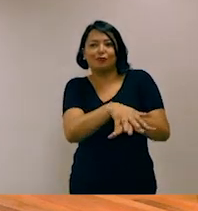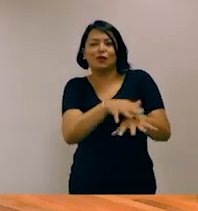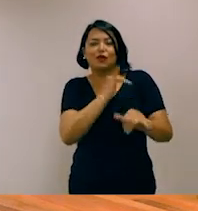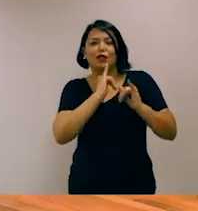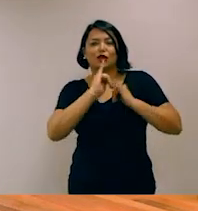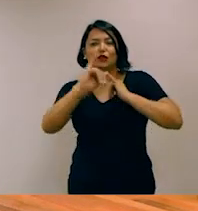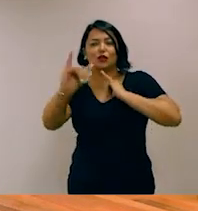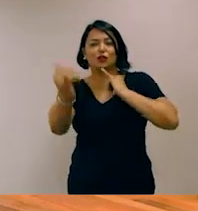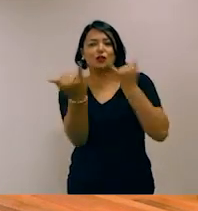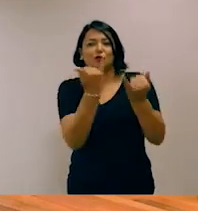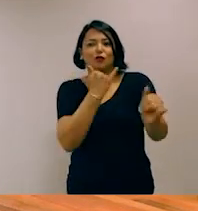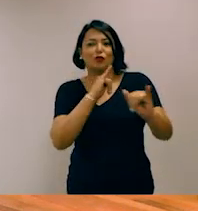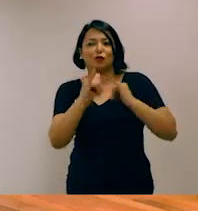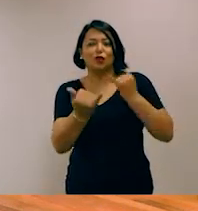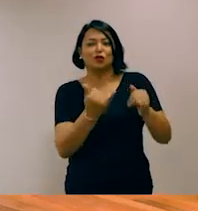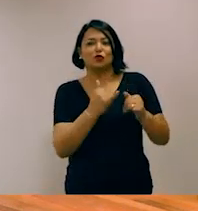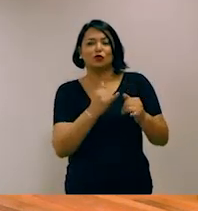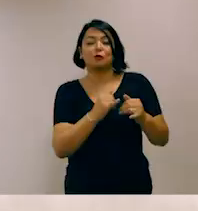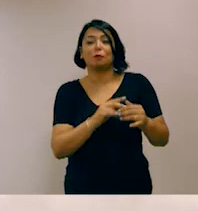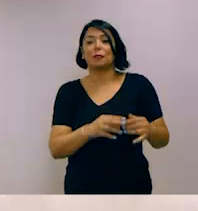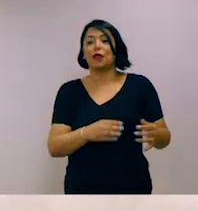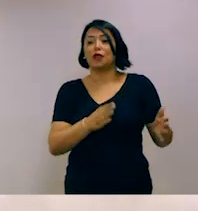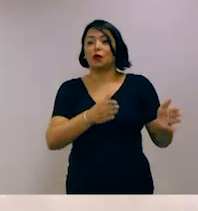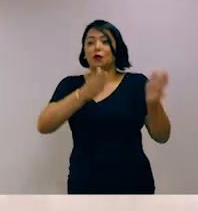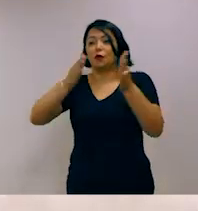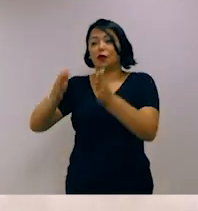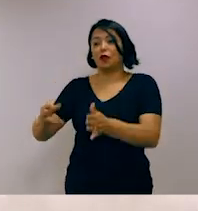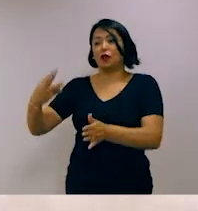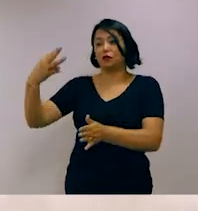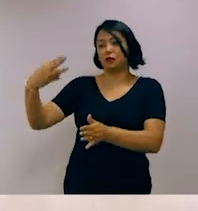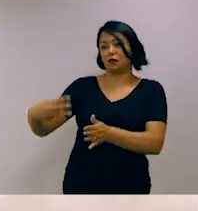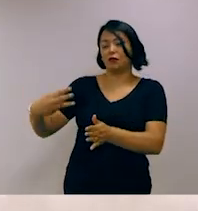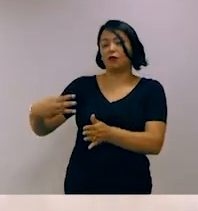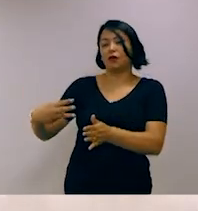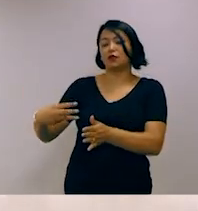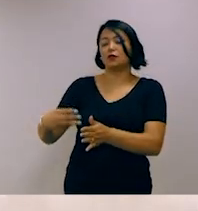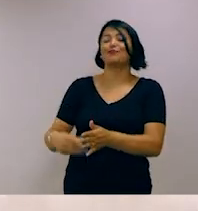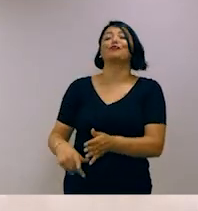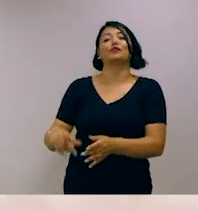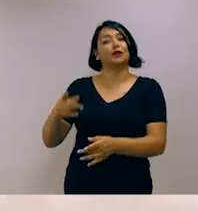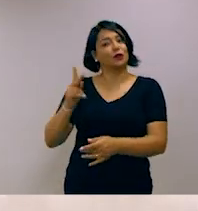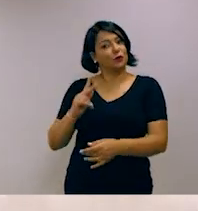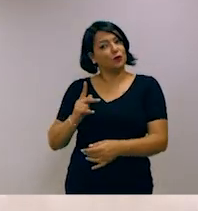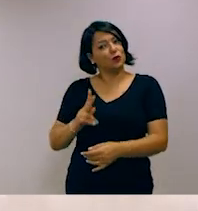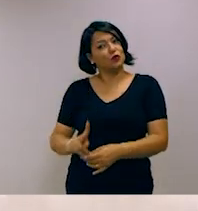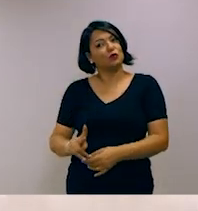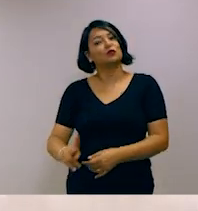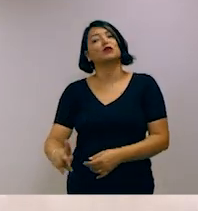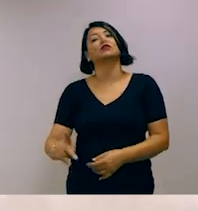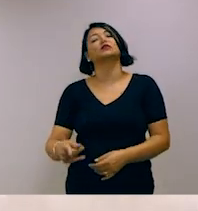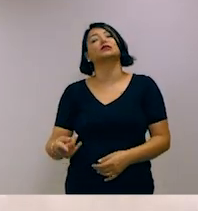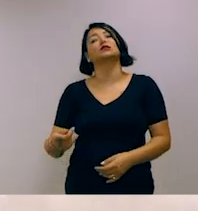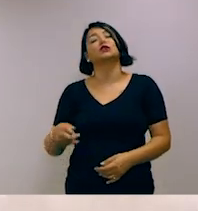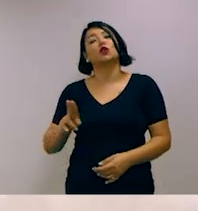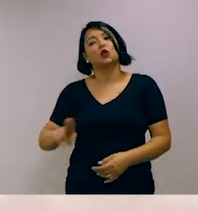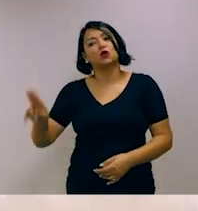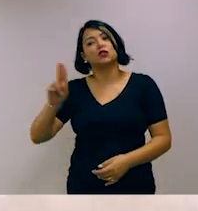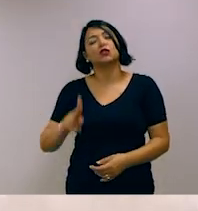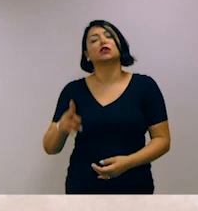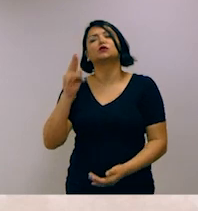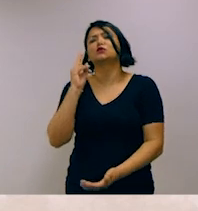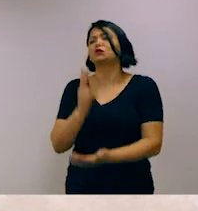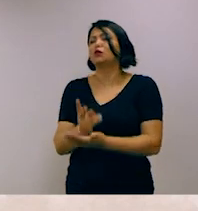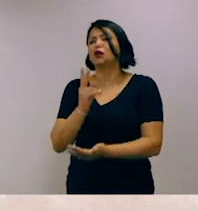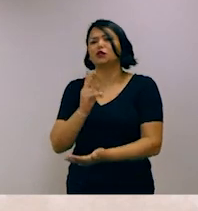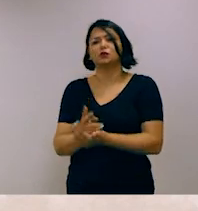consideration, the ones we had not taken into consideration in phase 1. In phase three, we consider the same